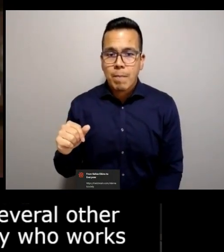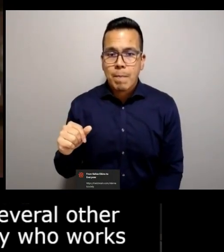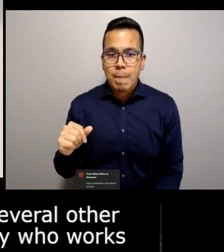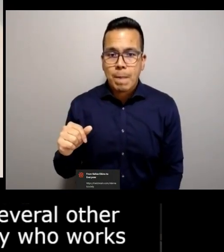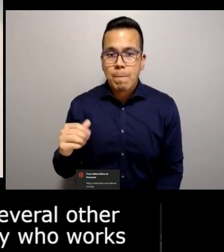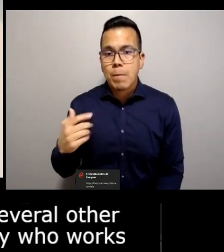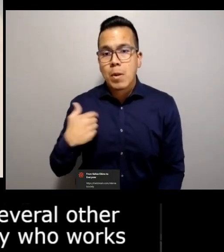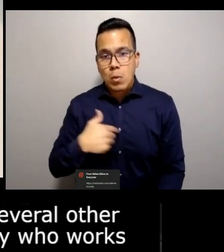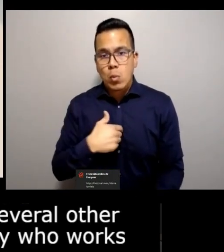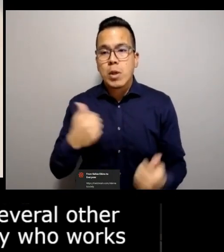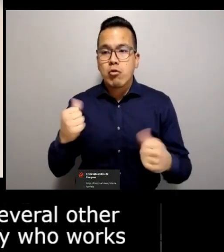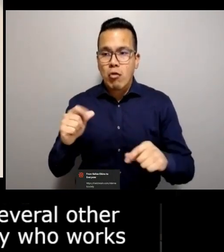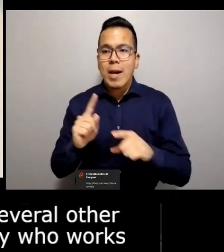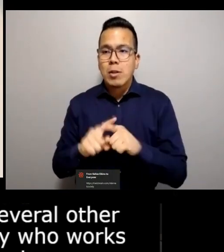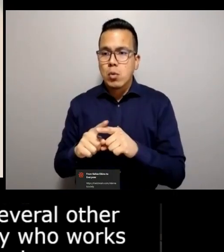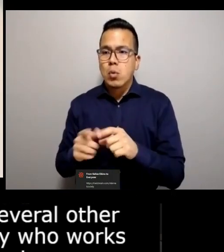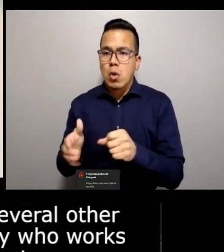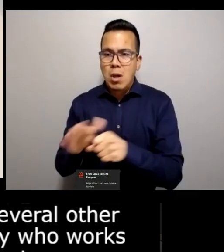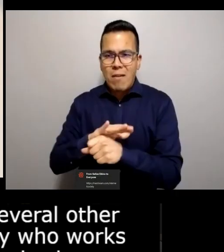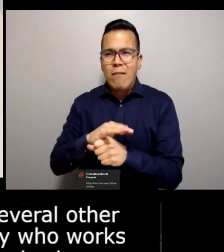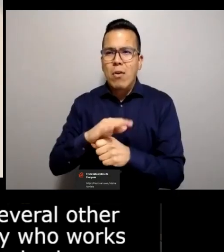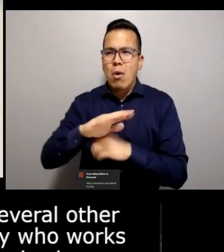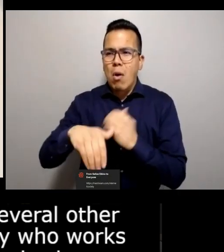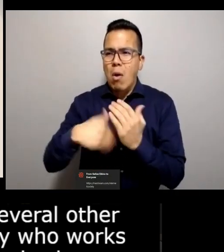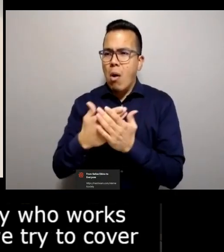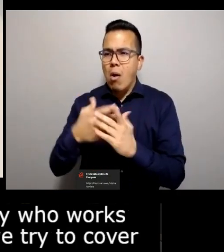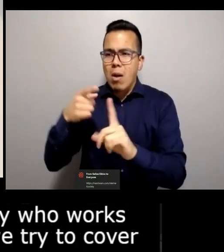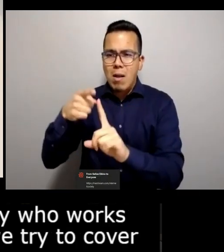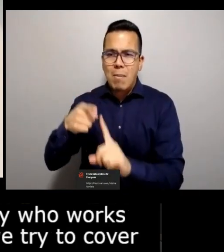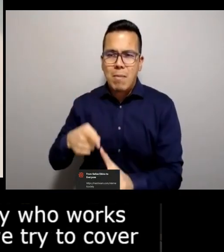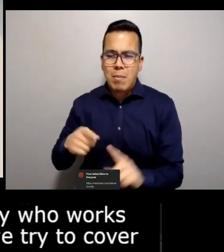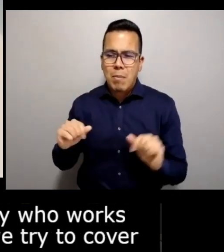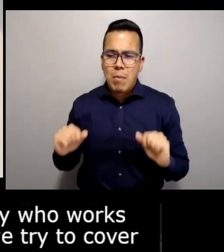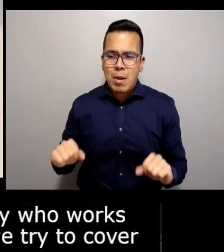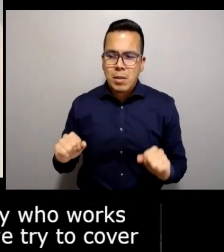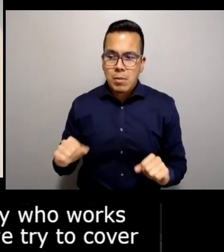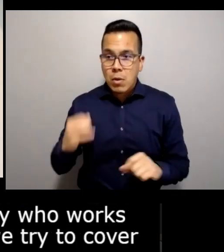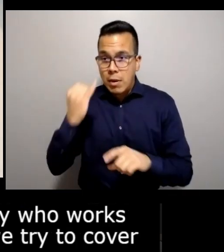we try to cover every aspect of it. And if you have any ideas for